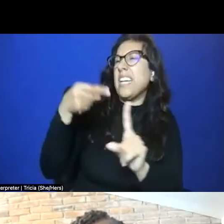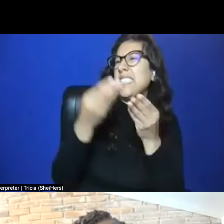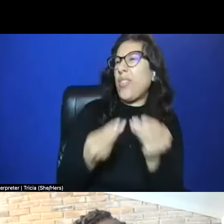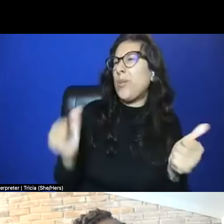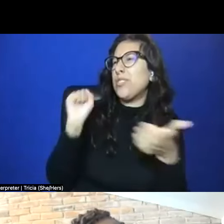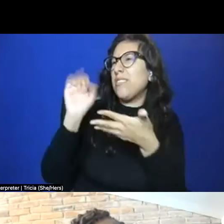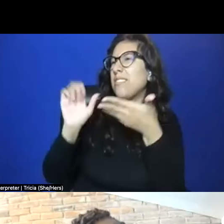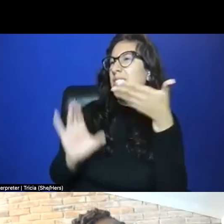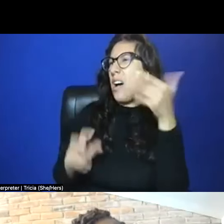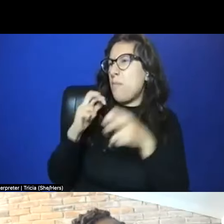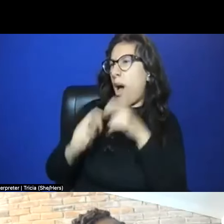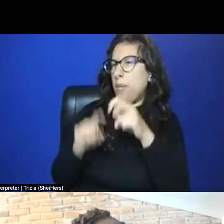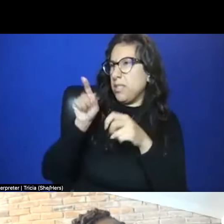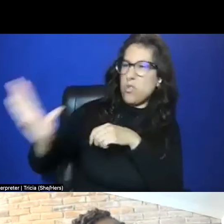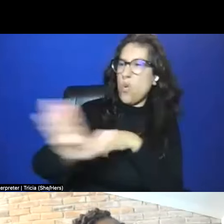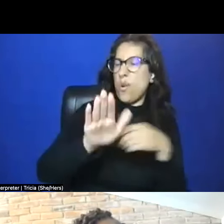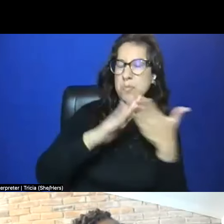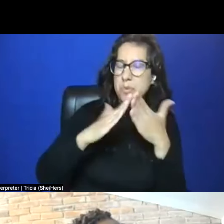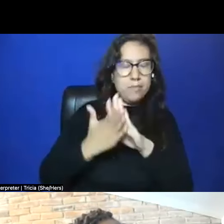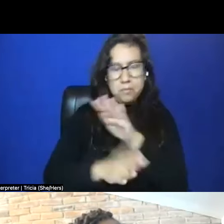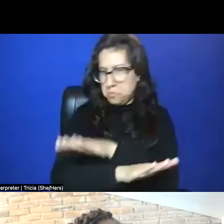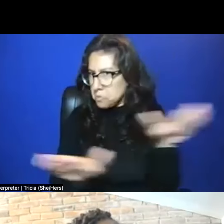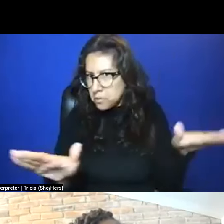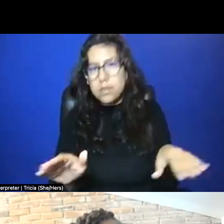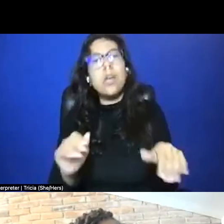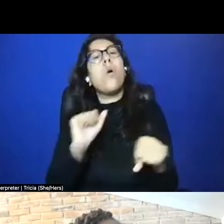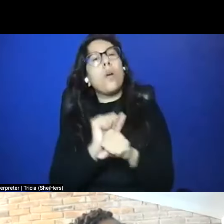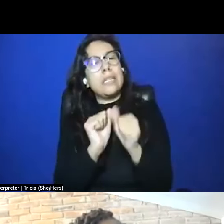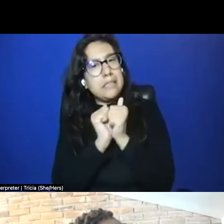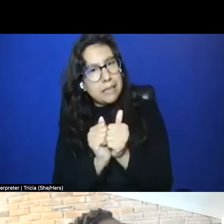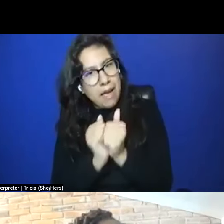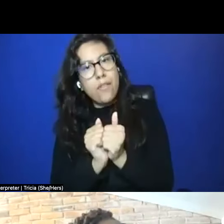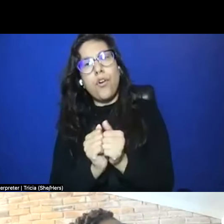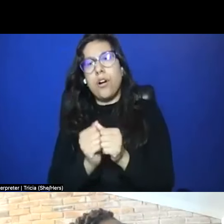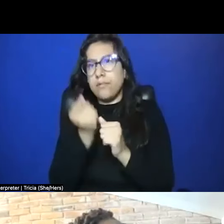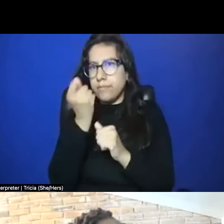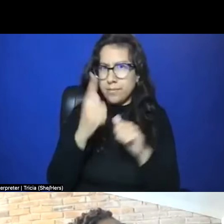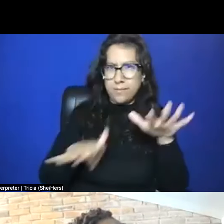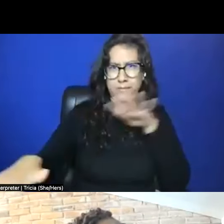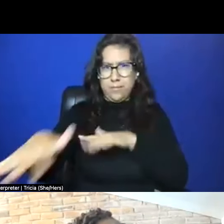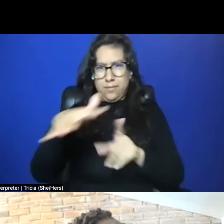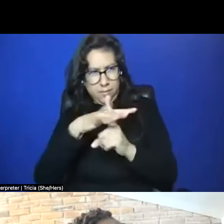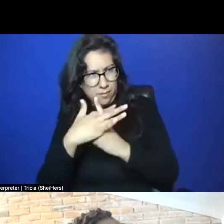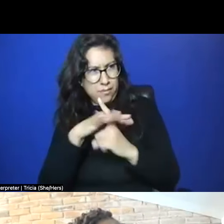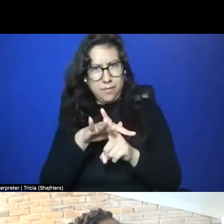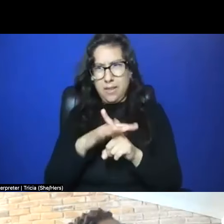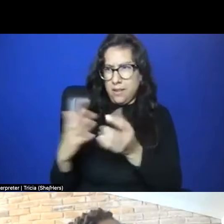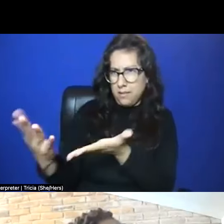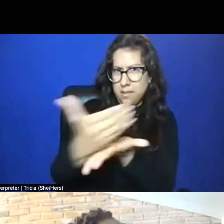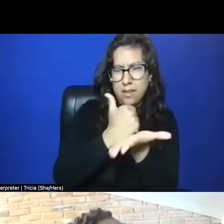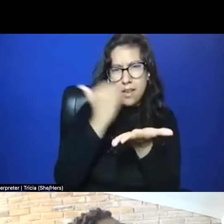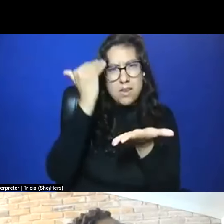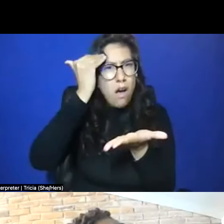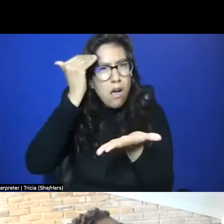or problems are in their communities, but working together to really understand the landscape and pair knowledge. And I